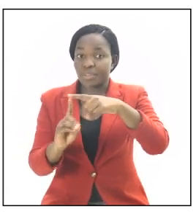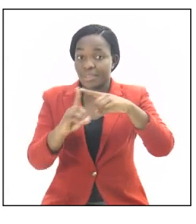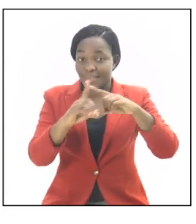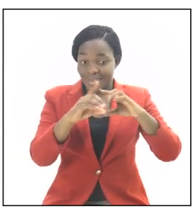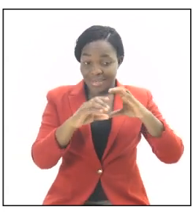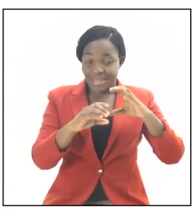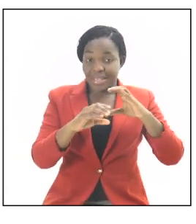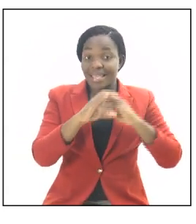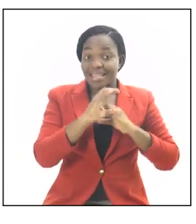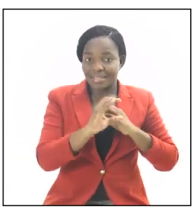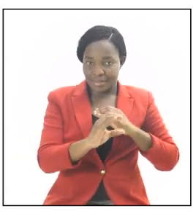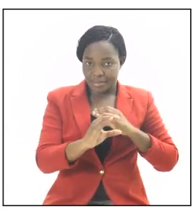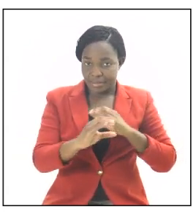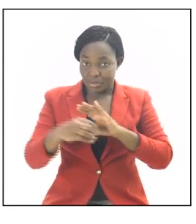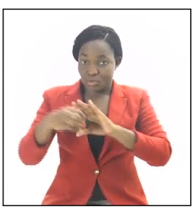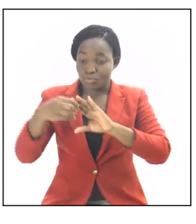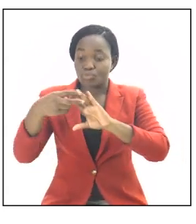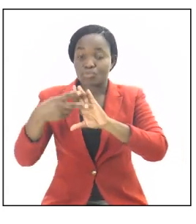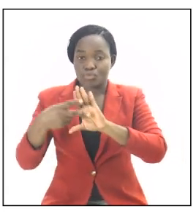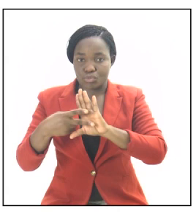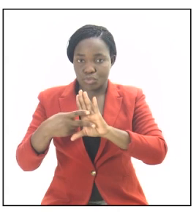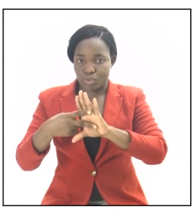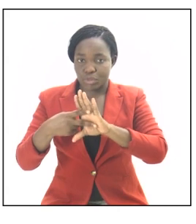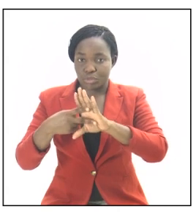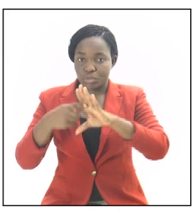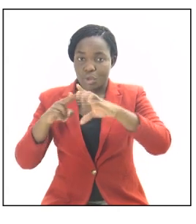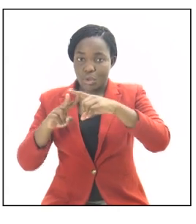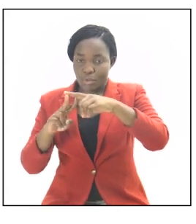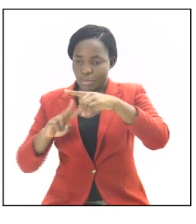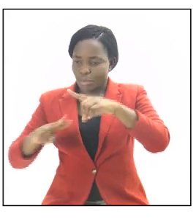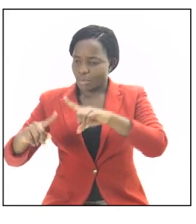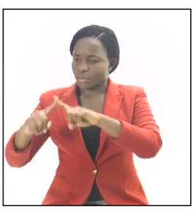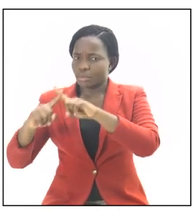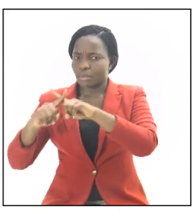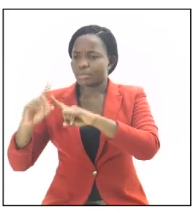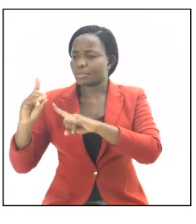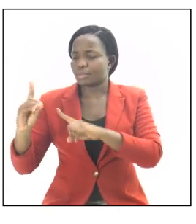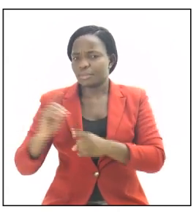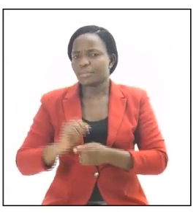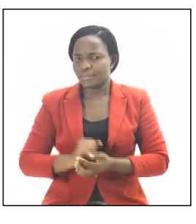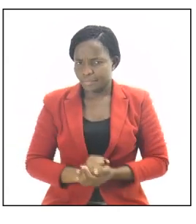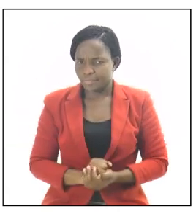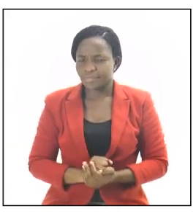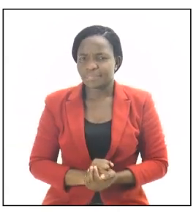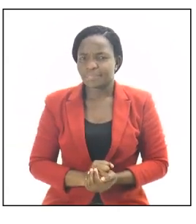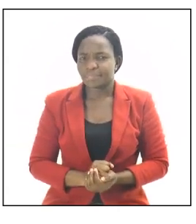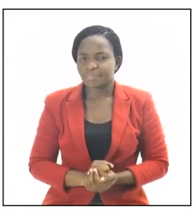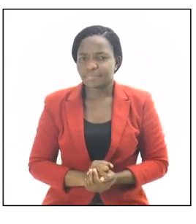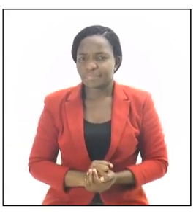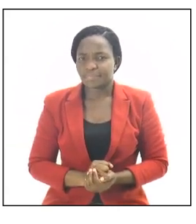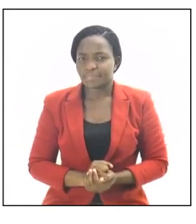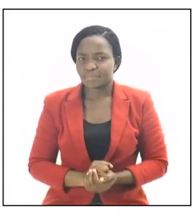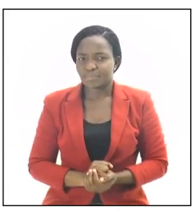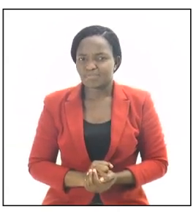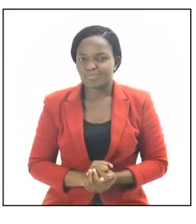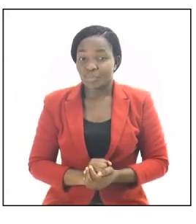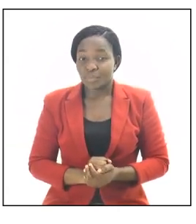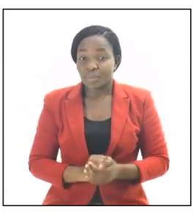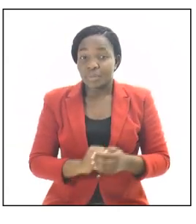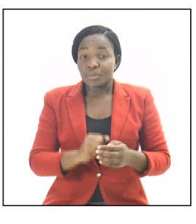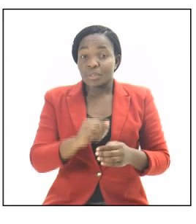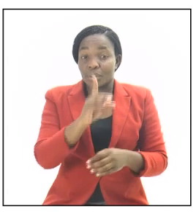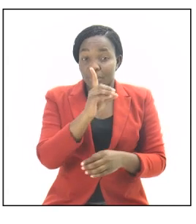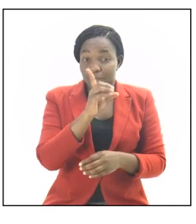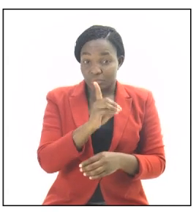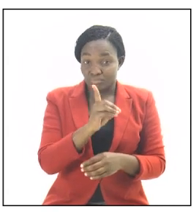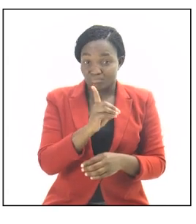is equal to pi times the diameter. The diameter is given, it's